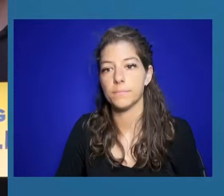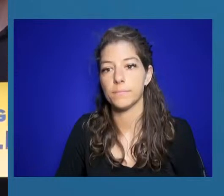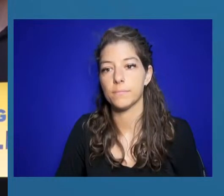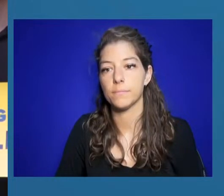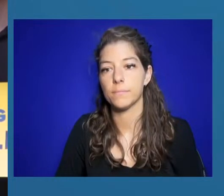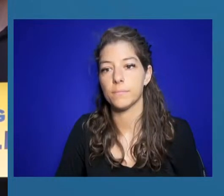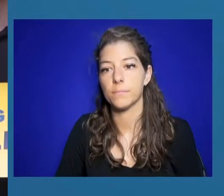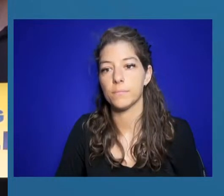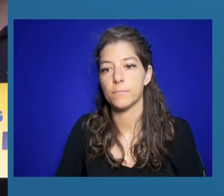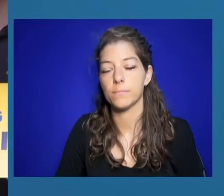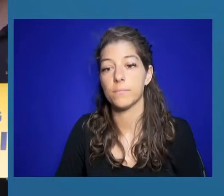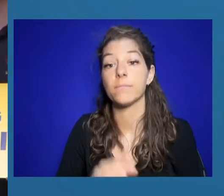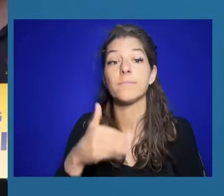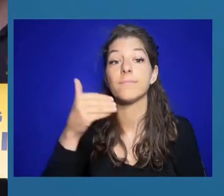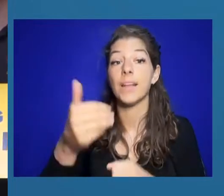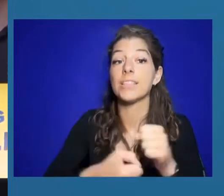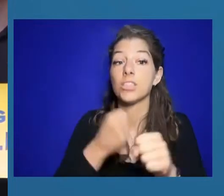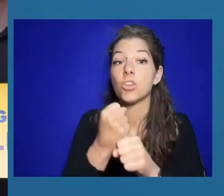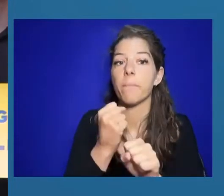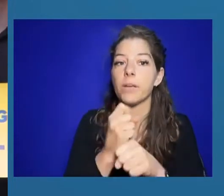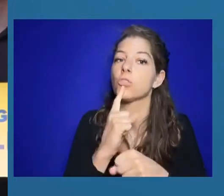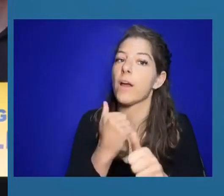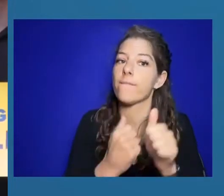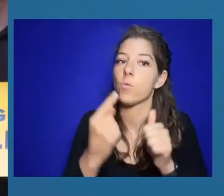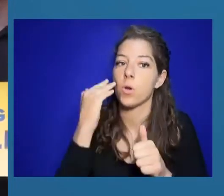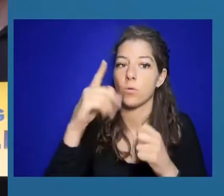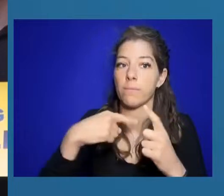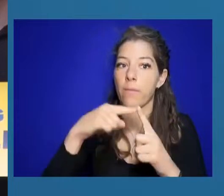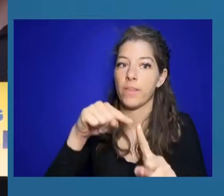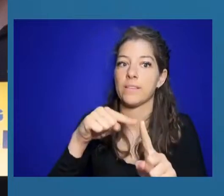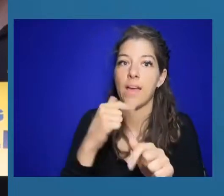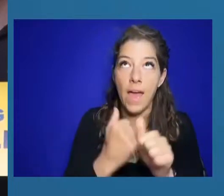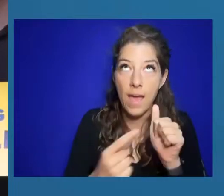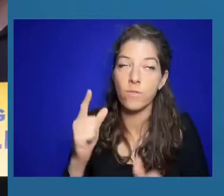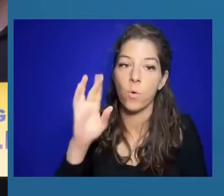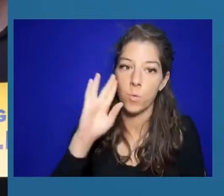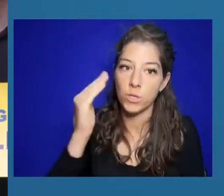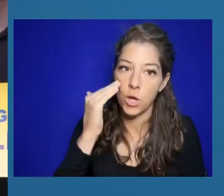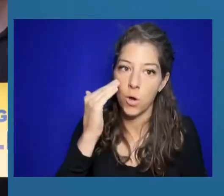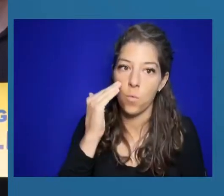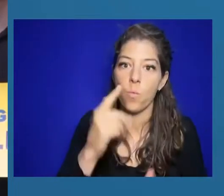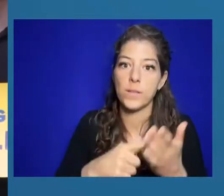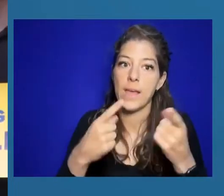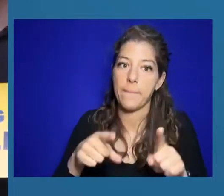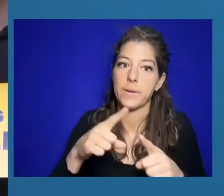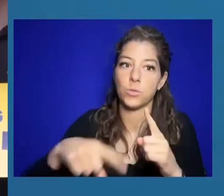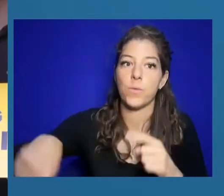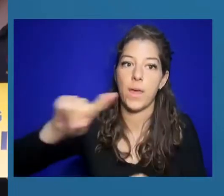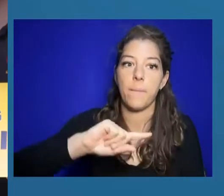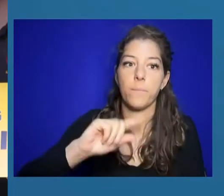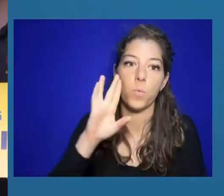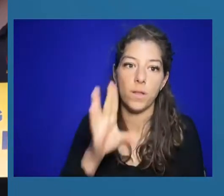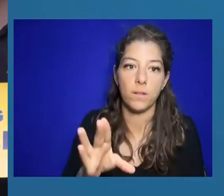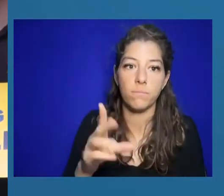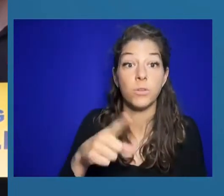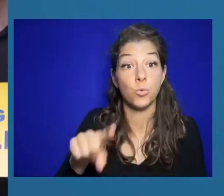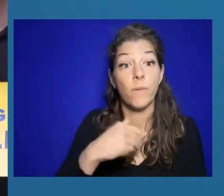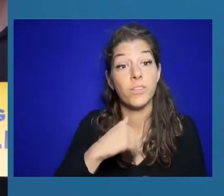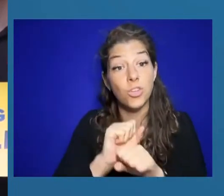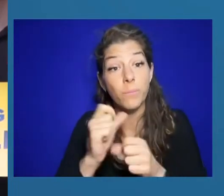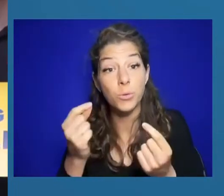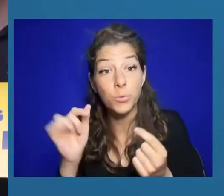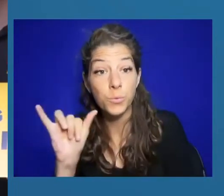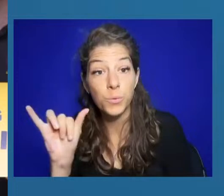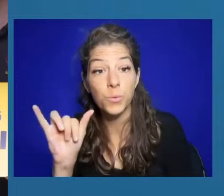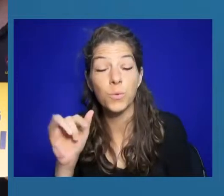The following year, I'll make sure everyone knows about this. Everybody's going to know in the state of New York what has happened to them. But all of you have a job to do as well. You